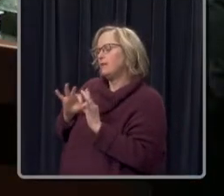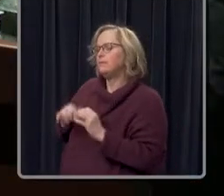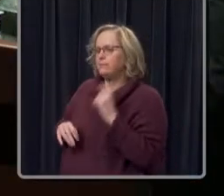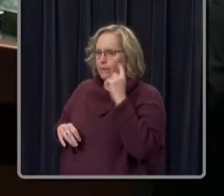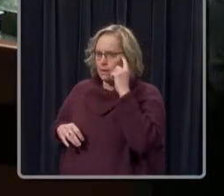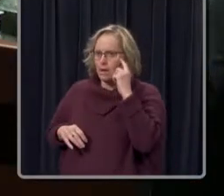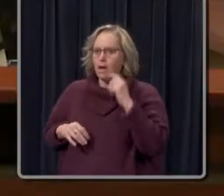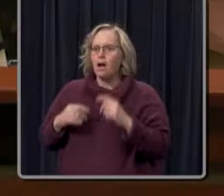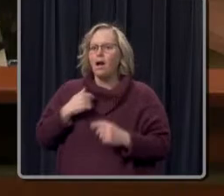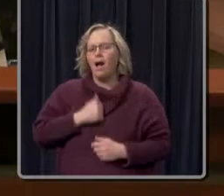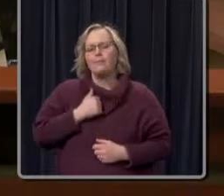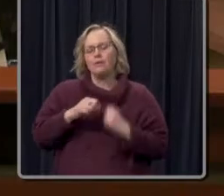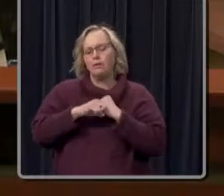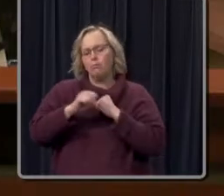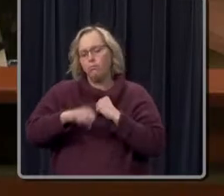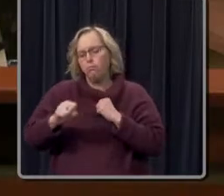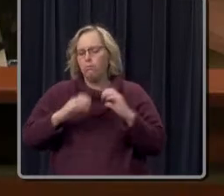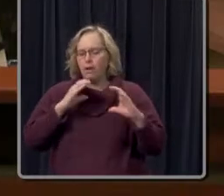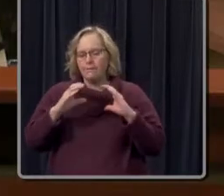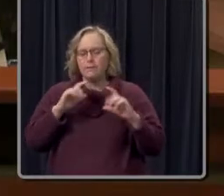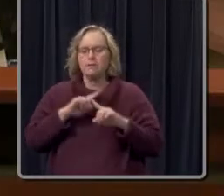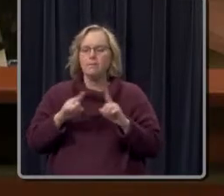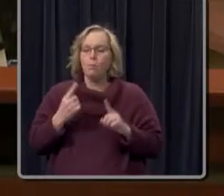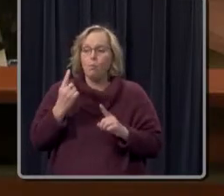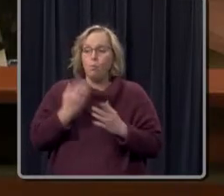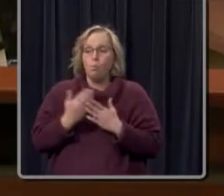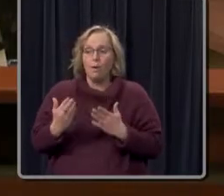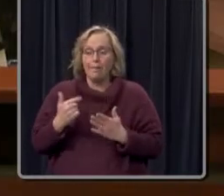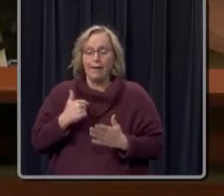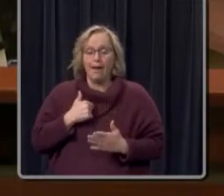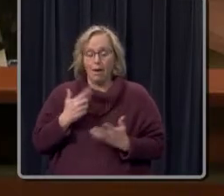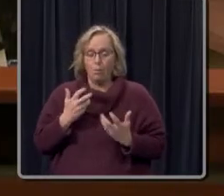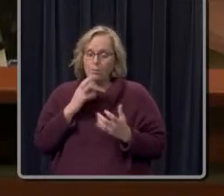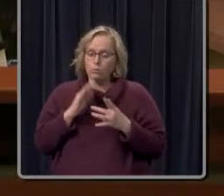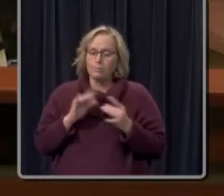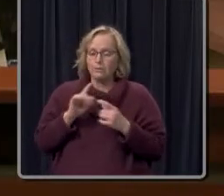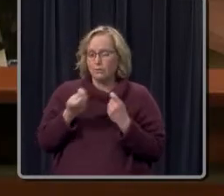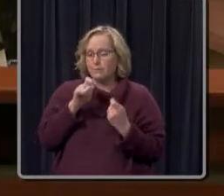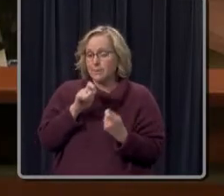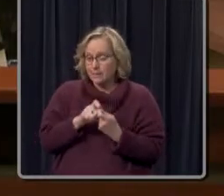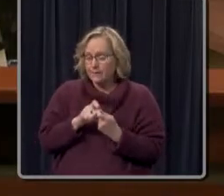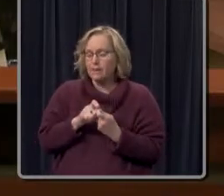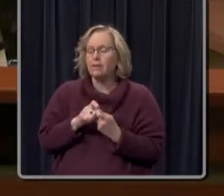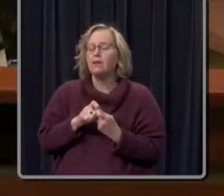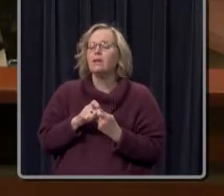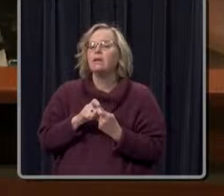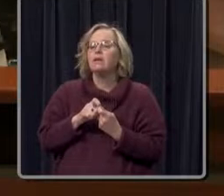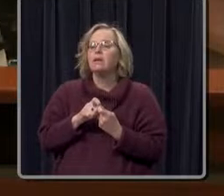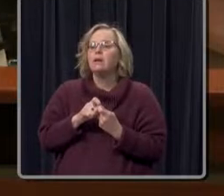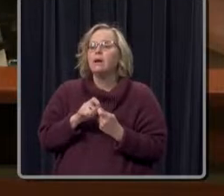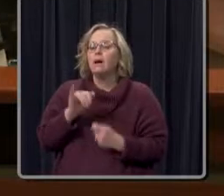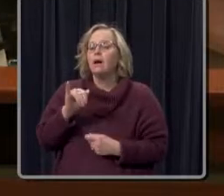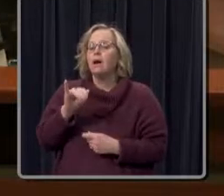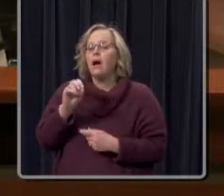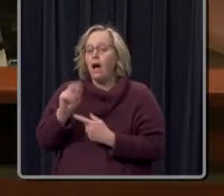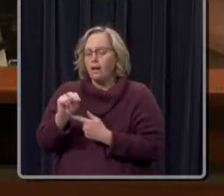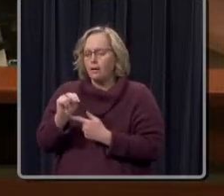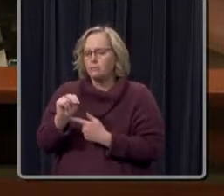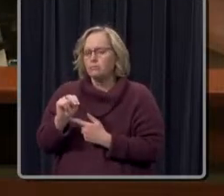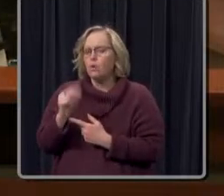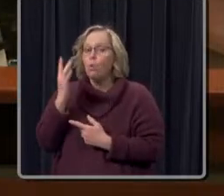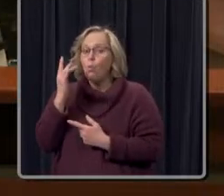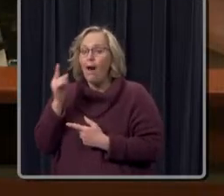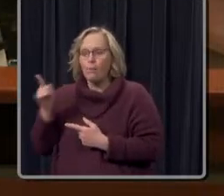I'm sorry to belabor this conversation a little bit, but one of the things that I would mention specifically too is that ION, one of the reasons why they